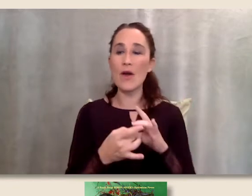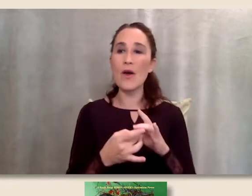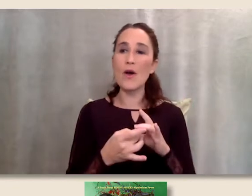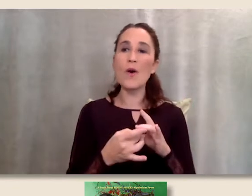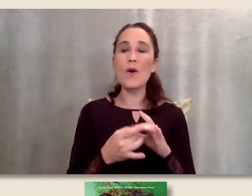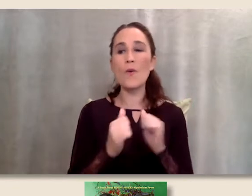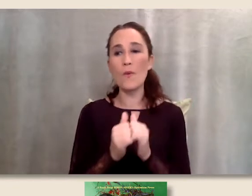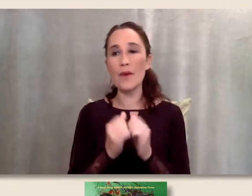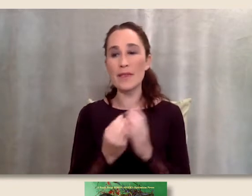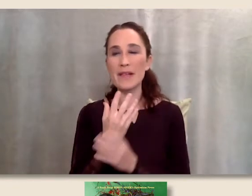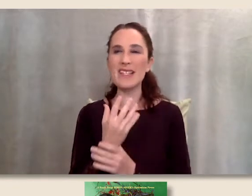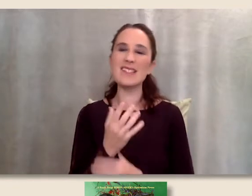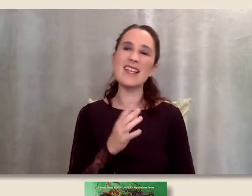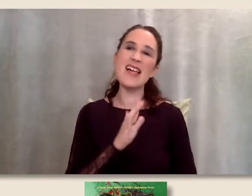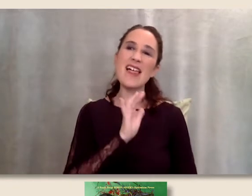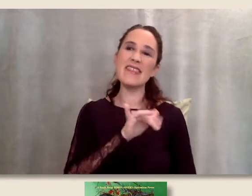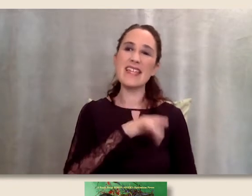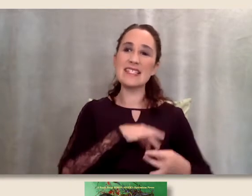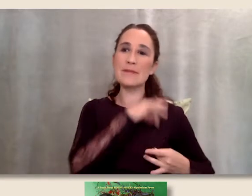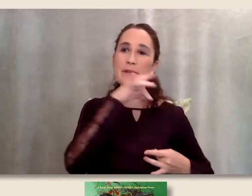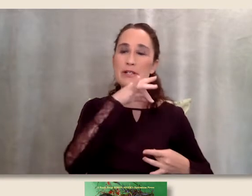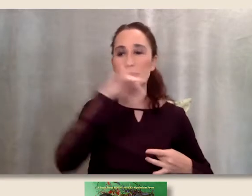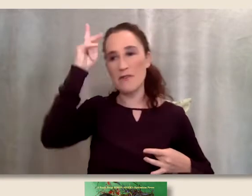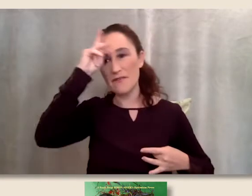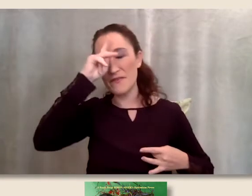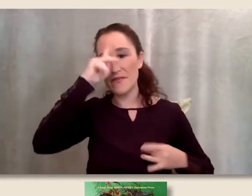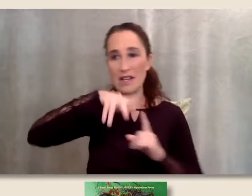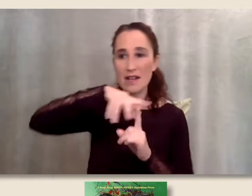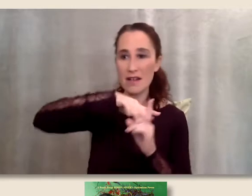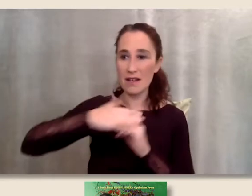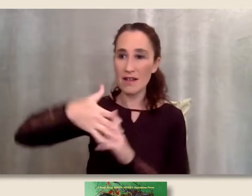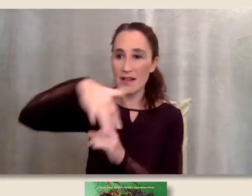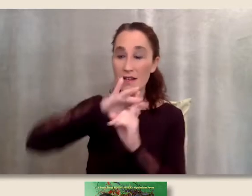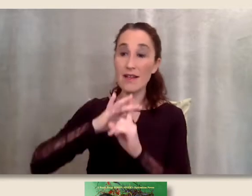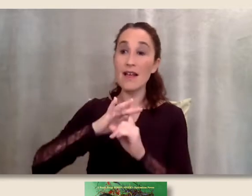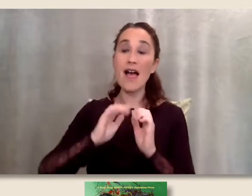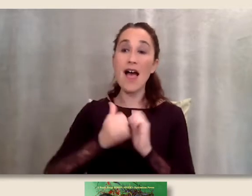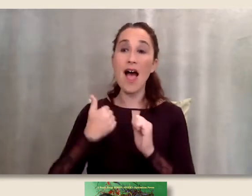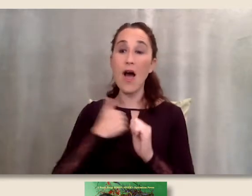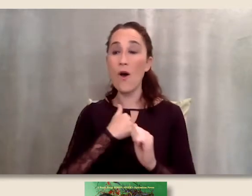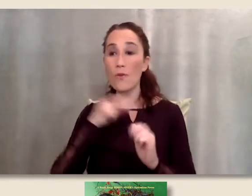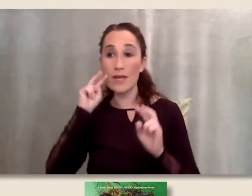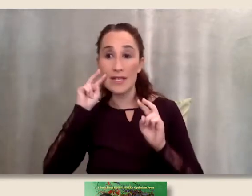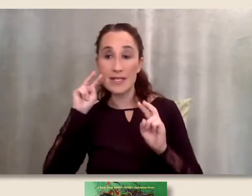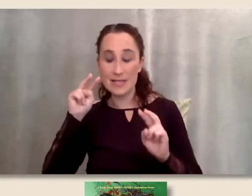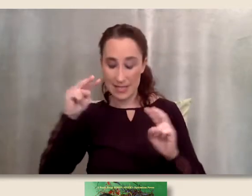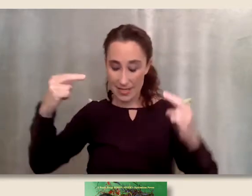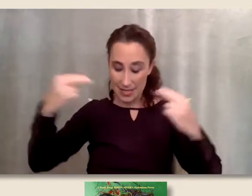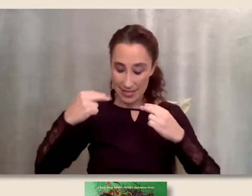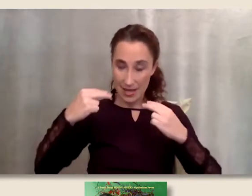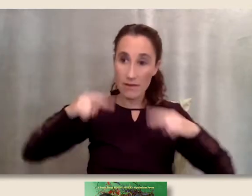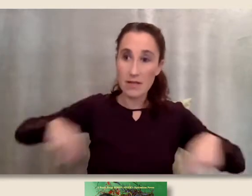of a spiritual and philosophical context to how we view ourselves in the world, but through the beauty